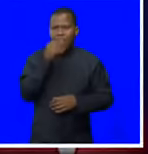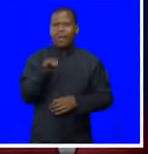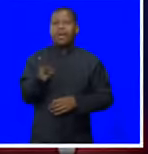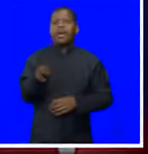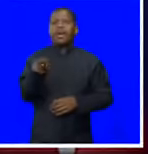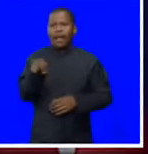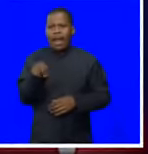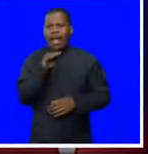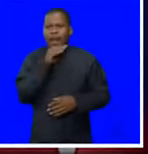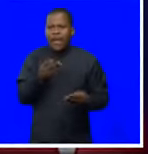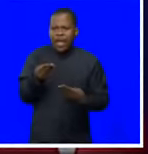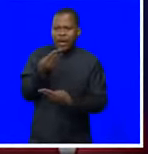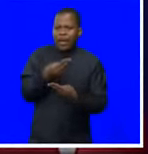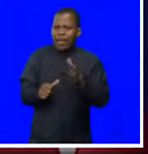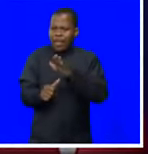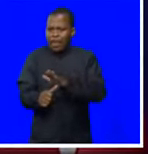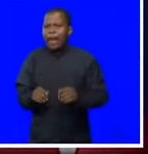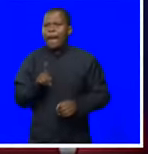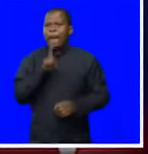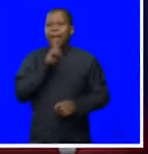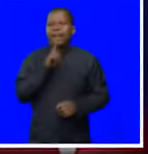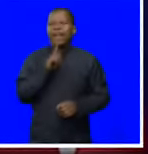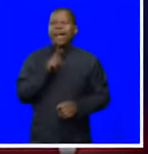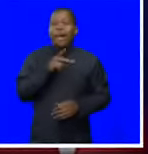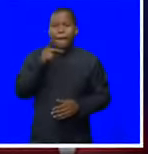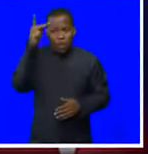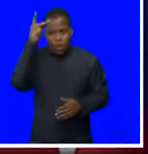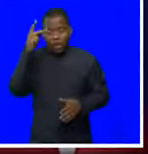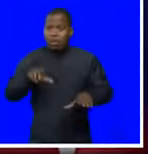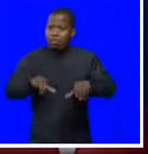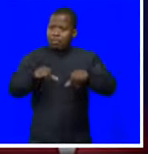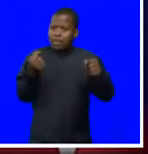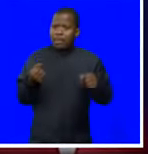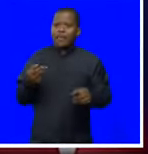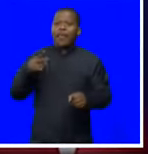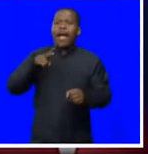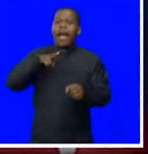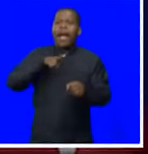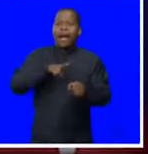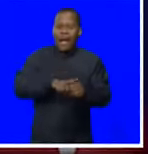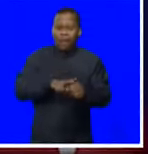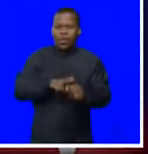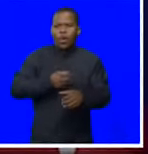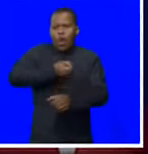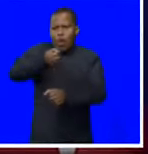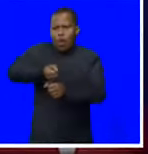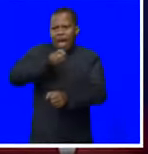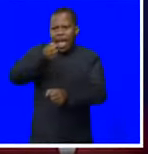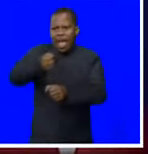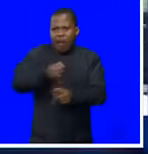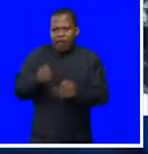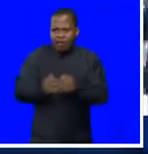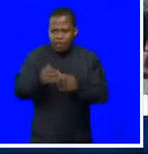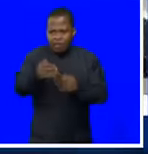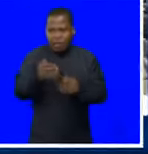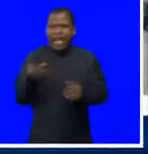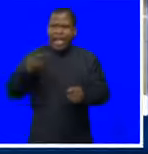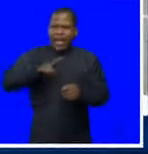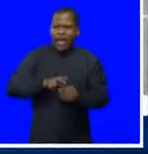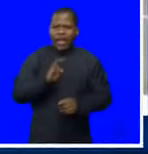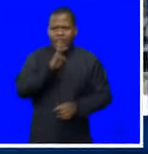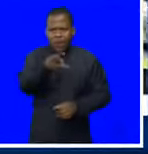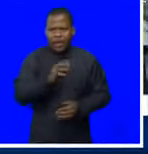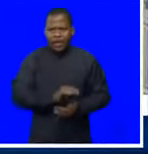sanctions right. We hope that all parties will take the necessary steps to make the nuclear deal work again. Lenye